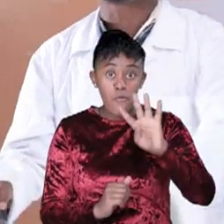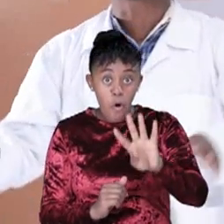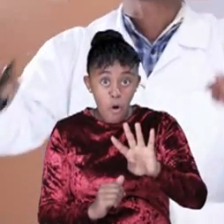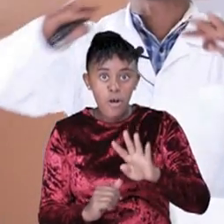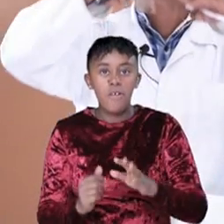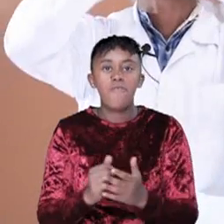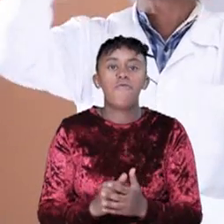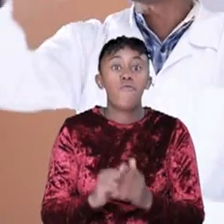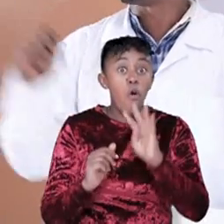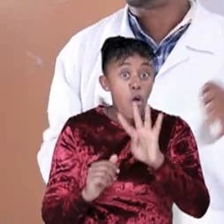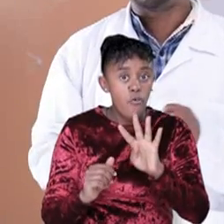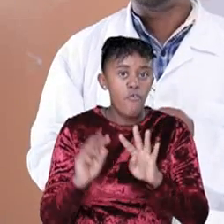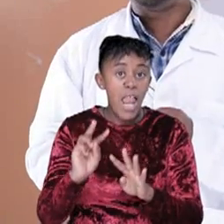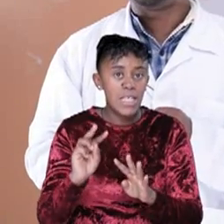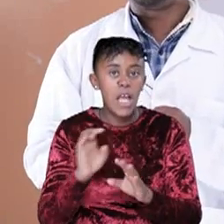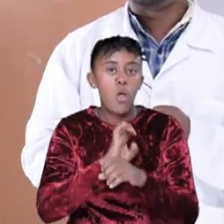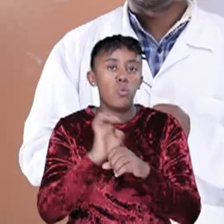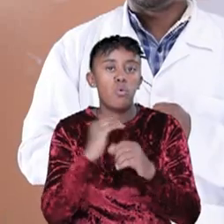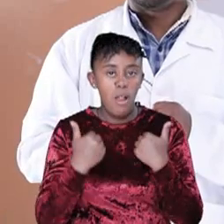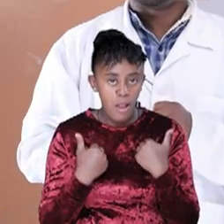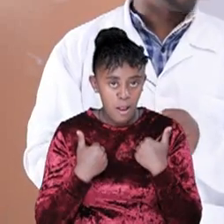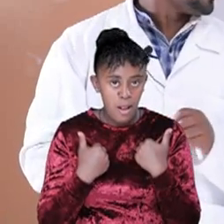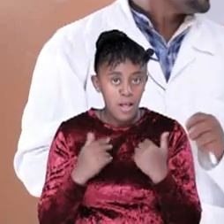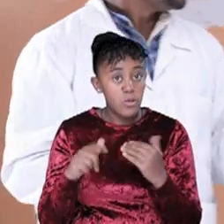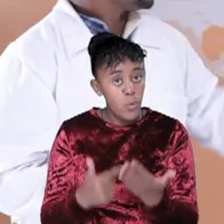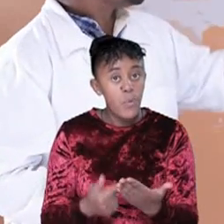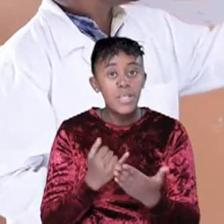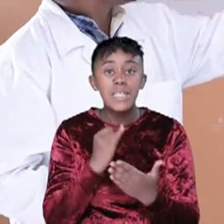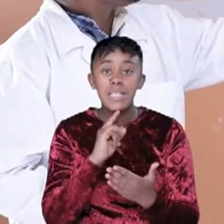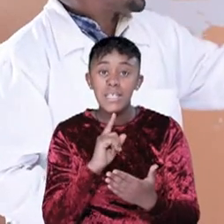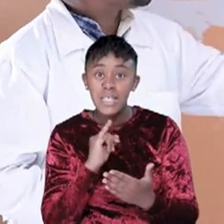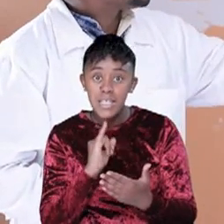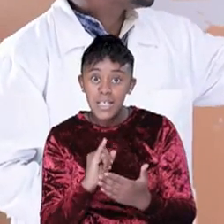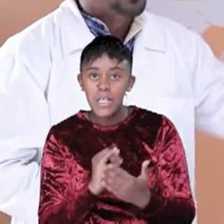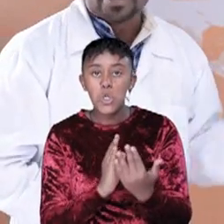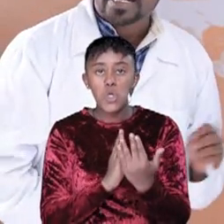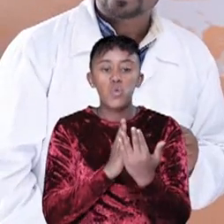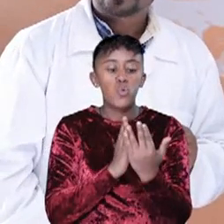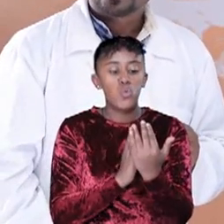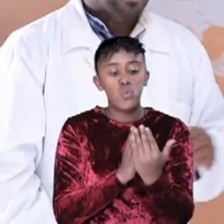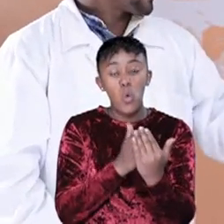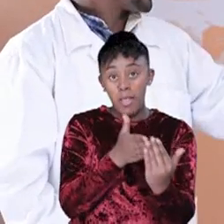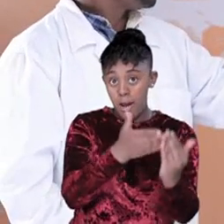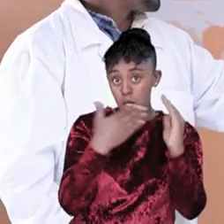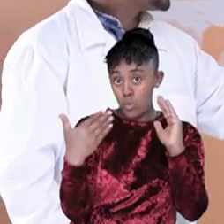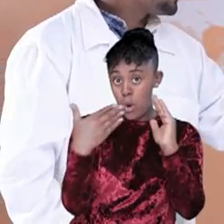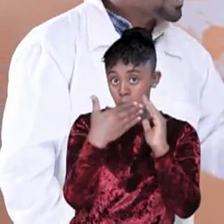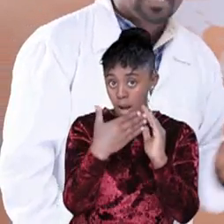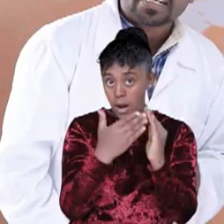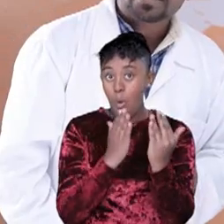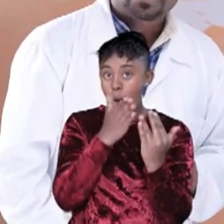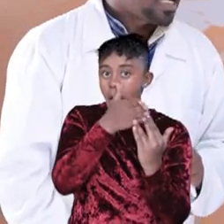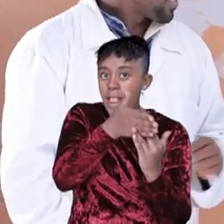4 valence electrons in outermost shells. So this is what insulators and